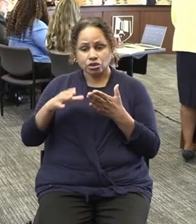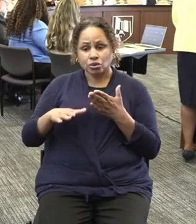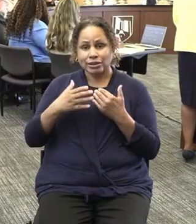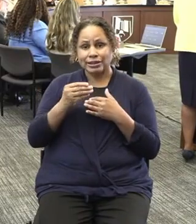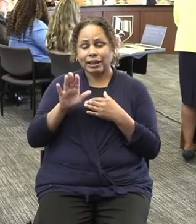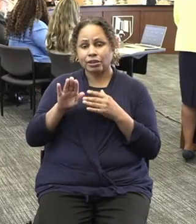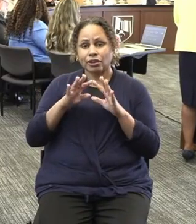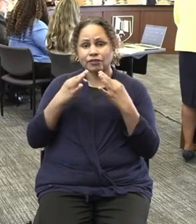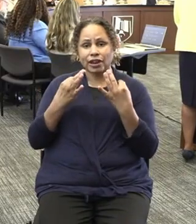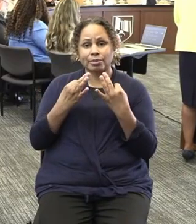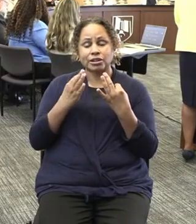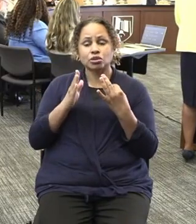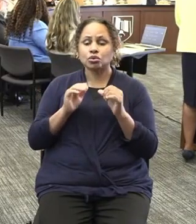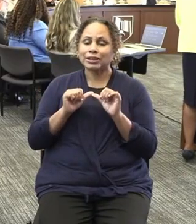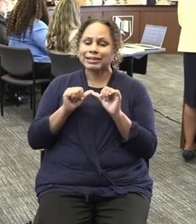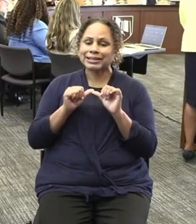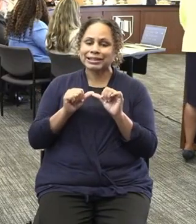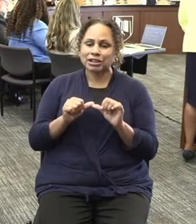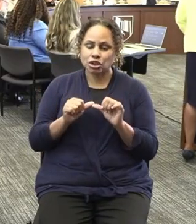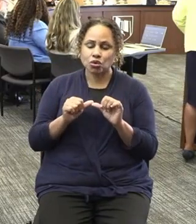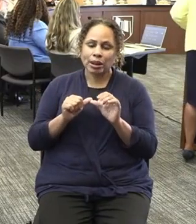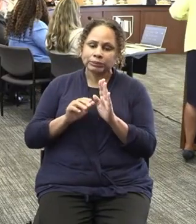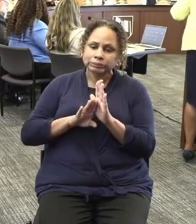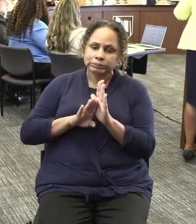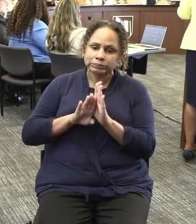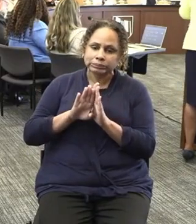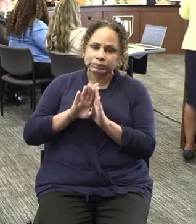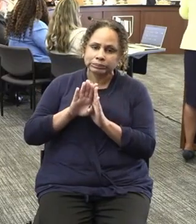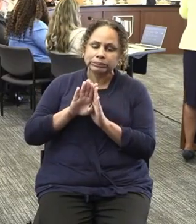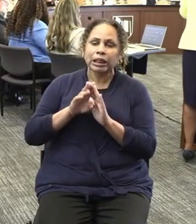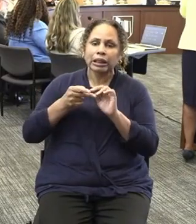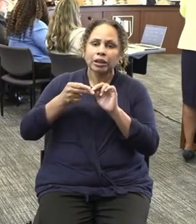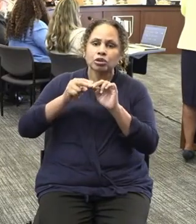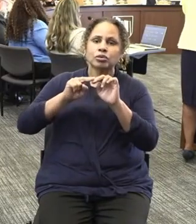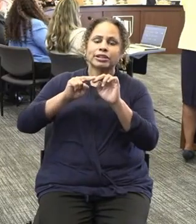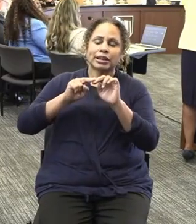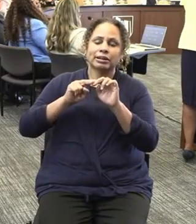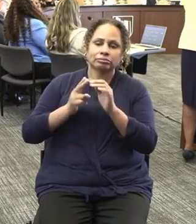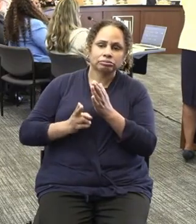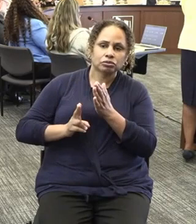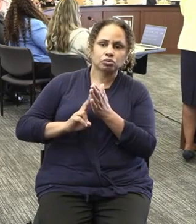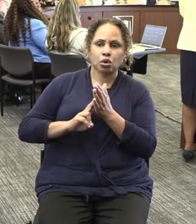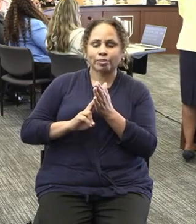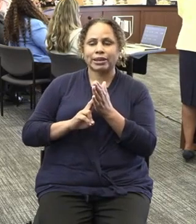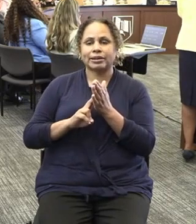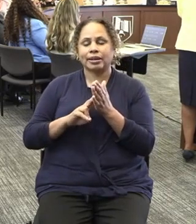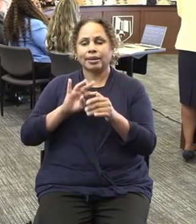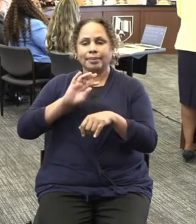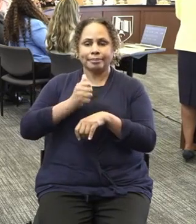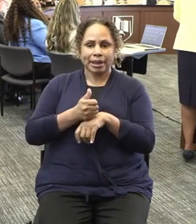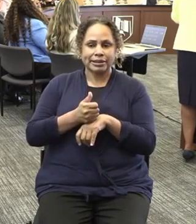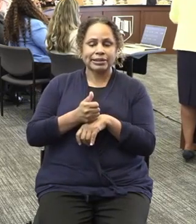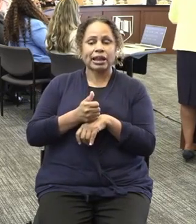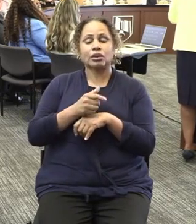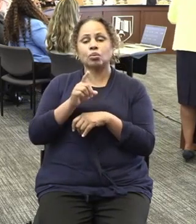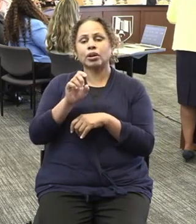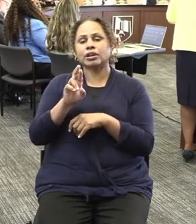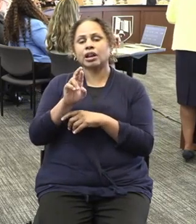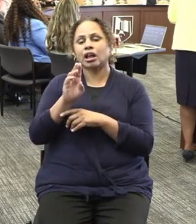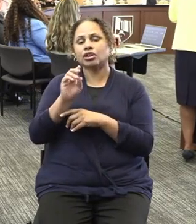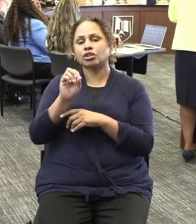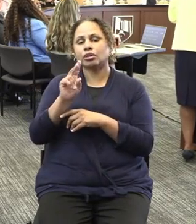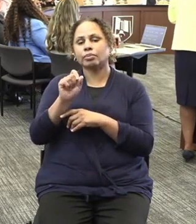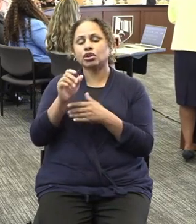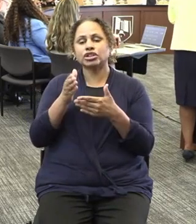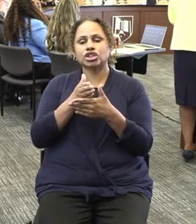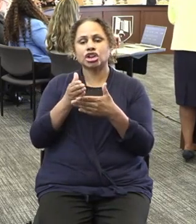momentum based on some of the information shared today by Dr. Brooks regarding our strategic enrollment management plan.